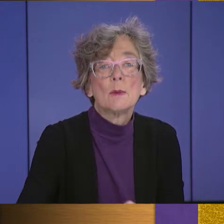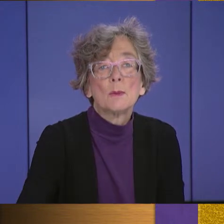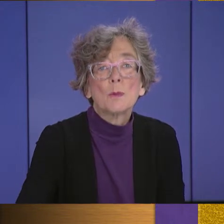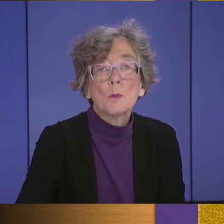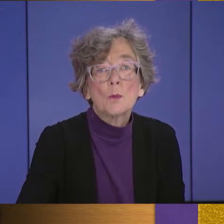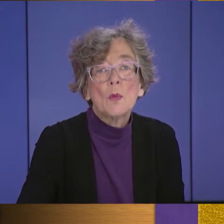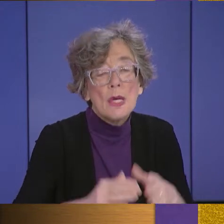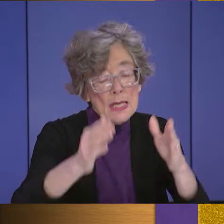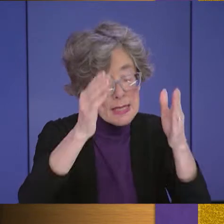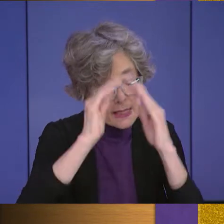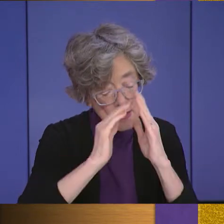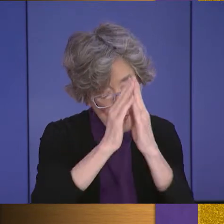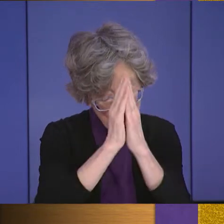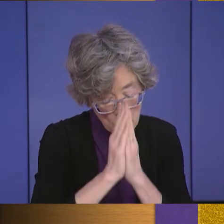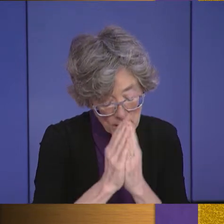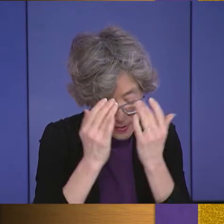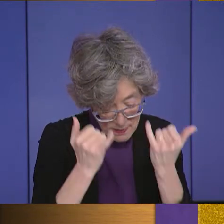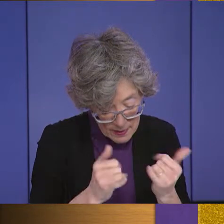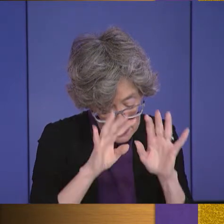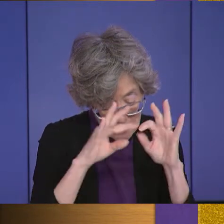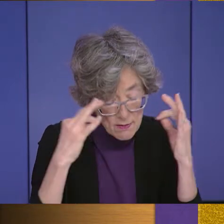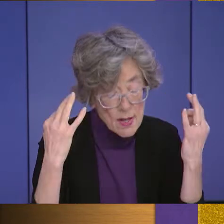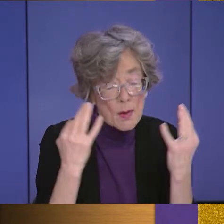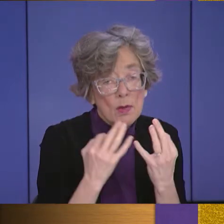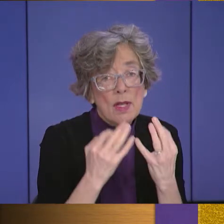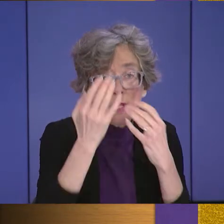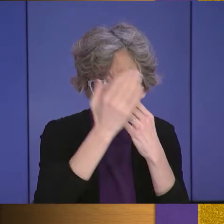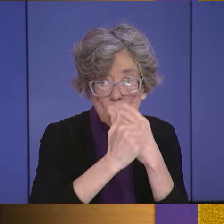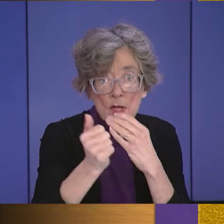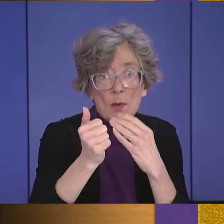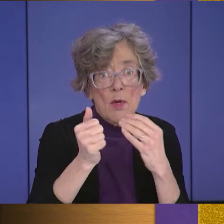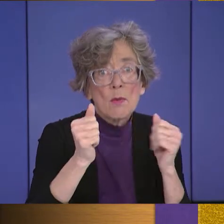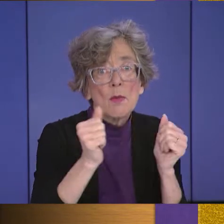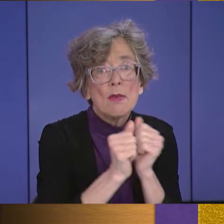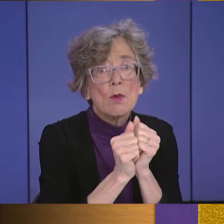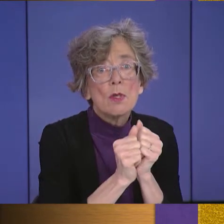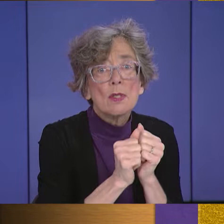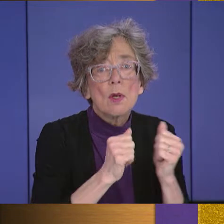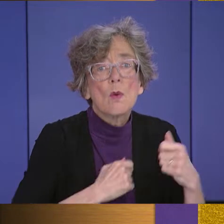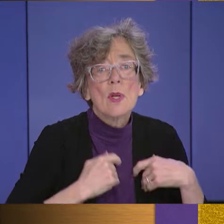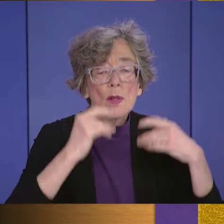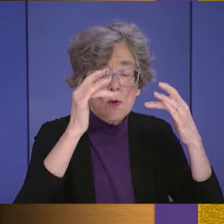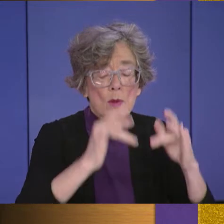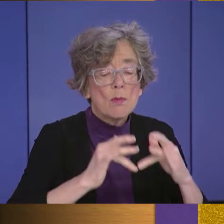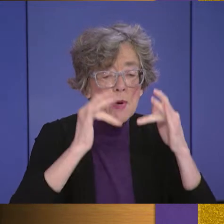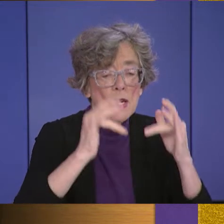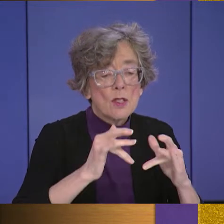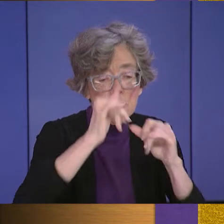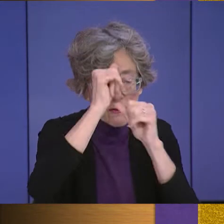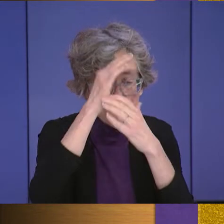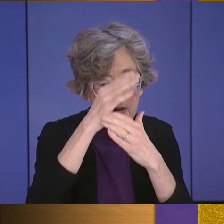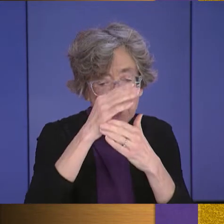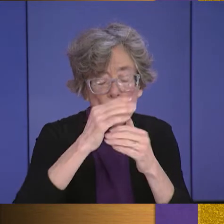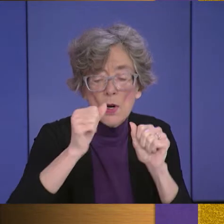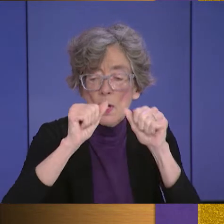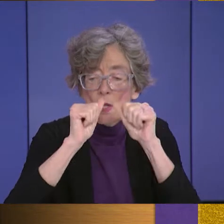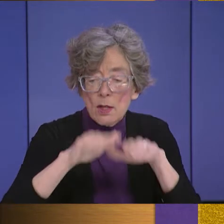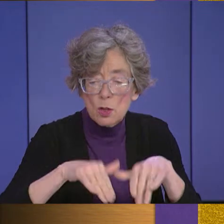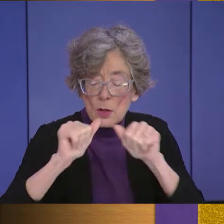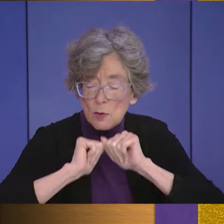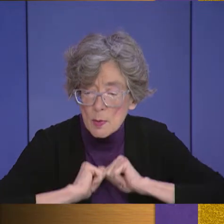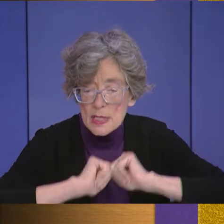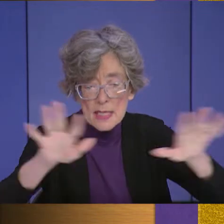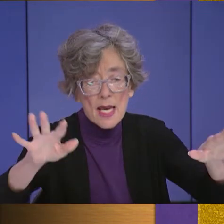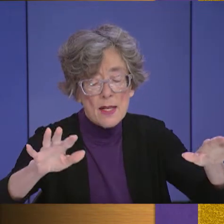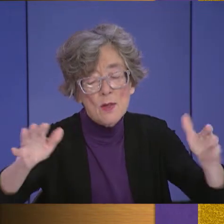Listen graciously to the prayers of this family whom you've summoned before you, and your compassionate, merciful Father, gather to yourself all